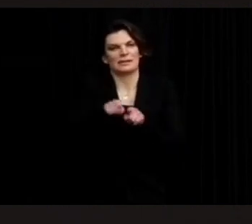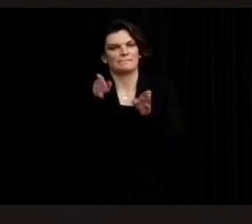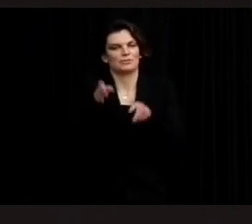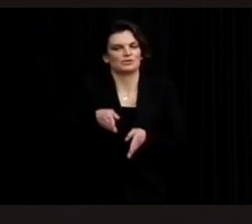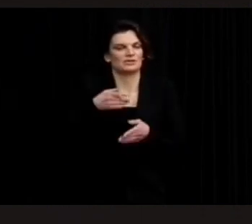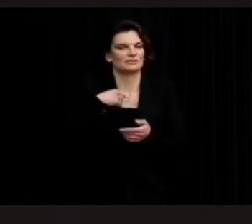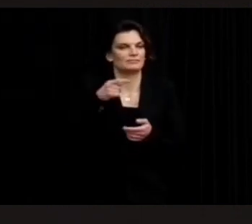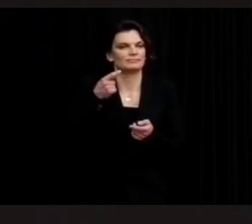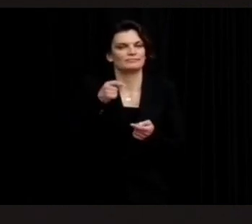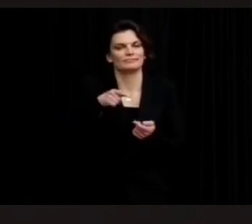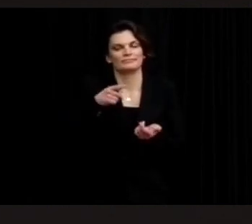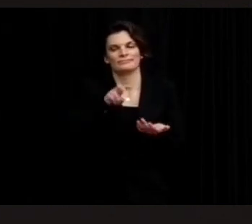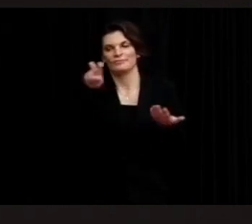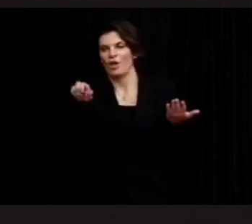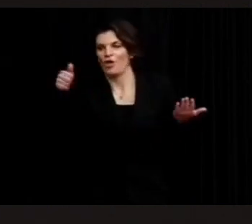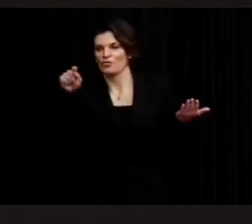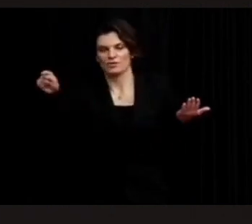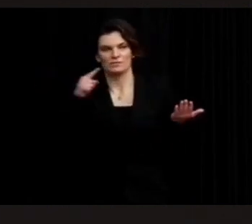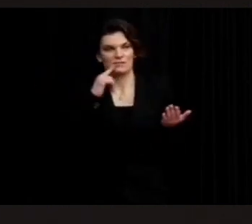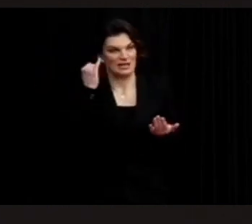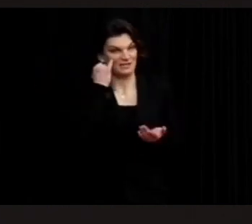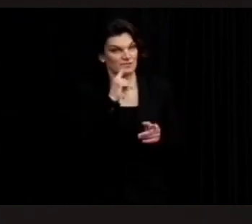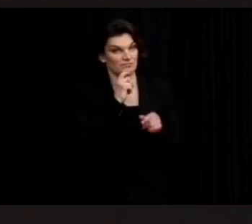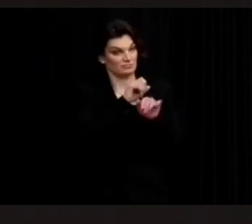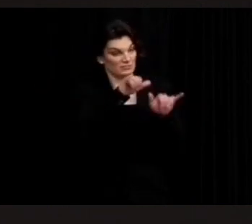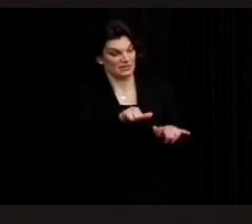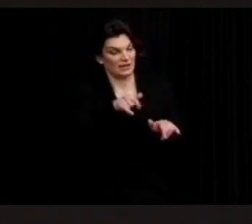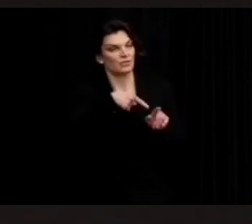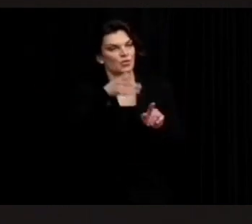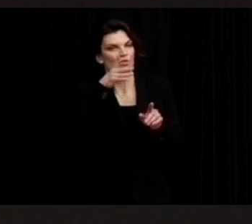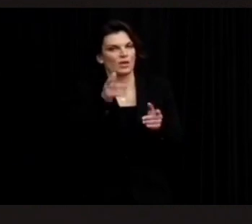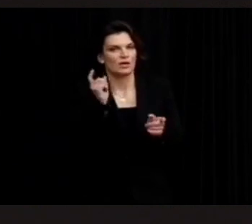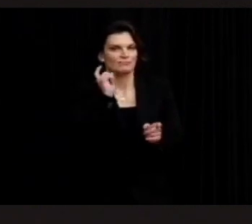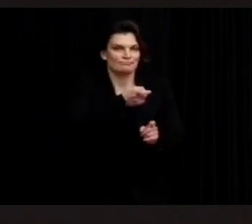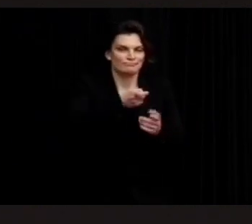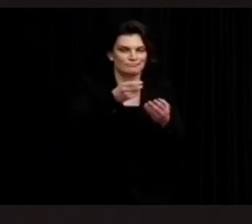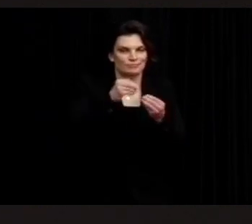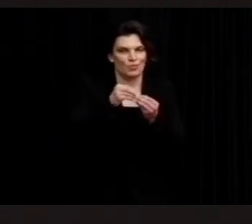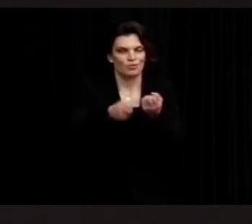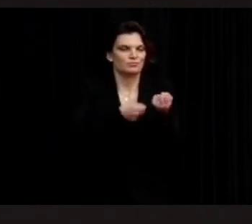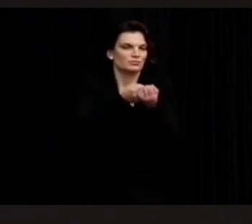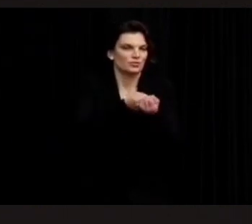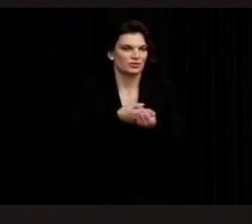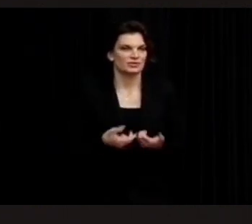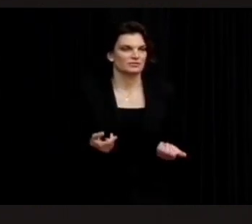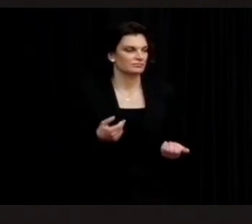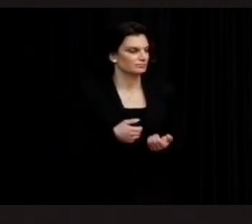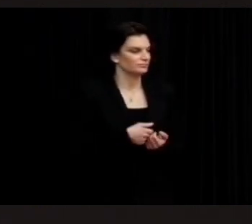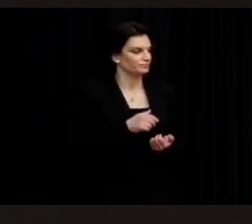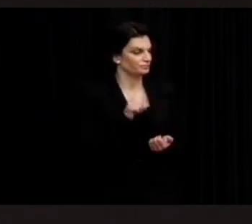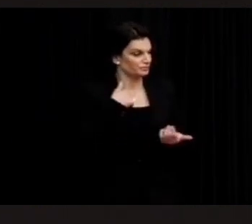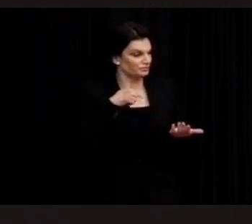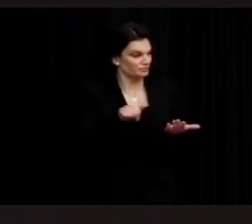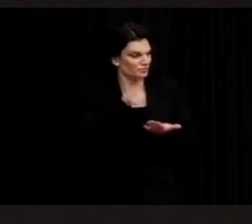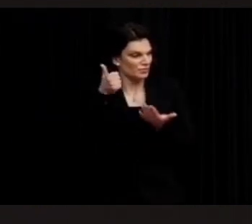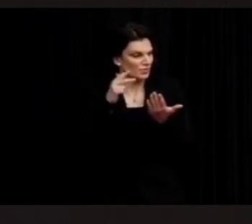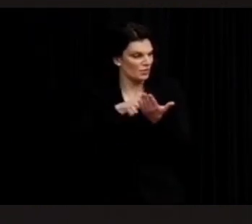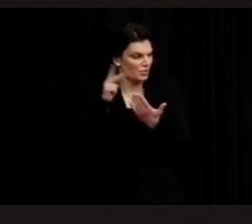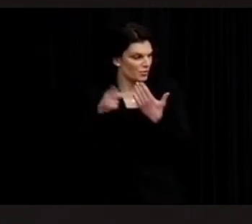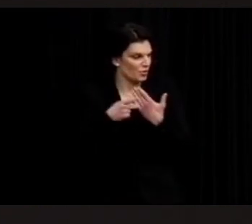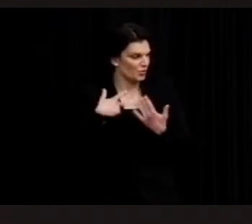implemented some landlord outreach events. One of the events we had, I want to say, had well over 1,000 landlords. It gave